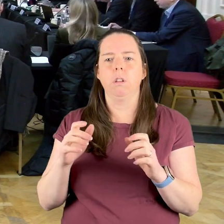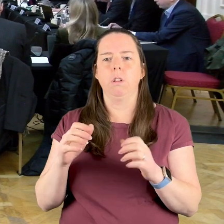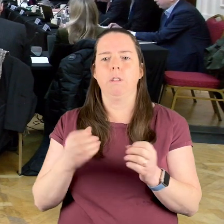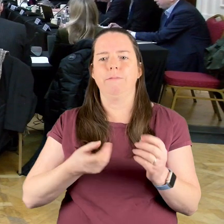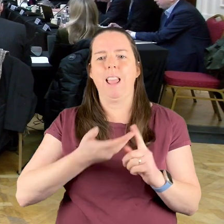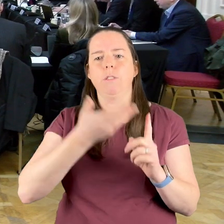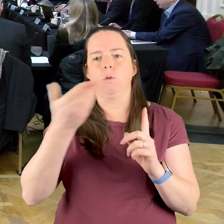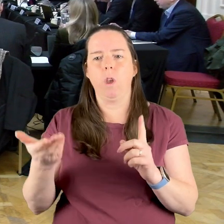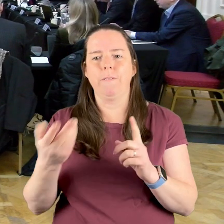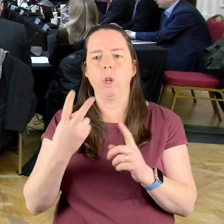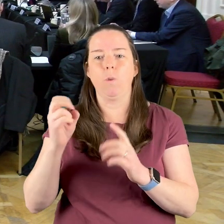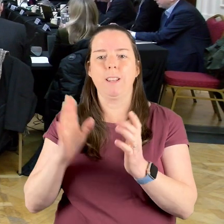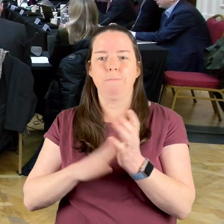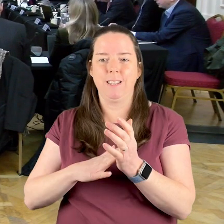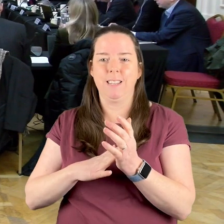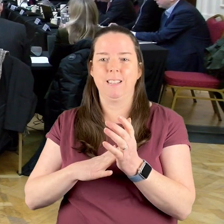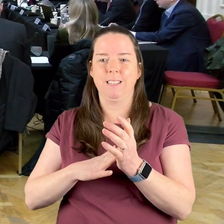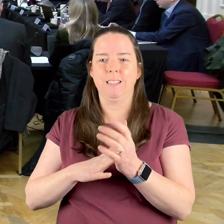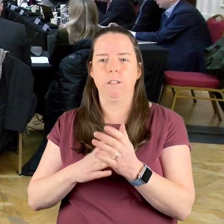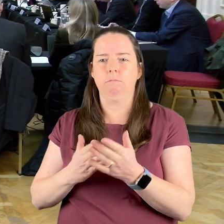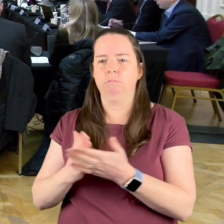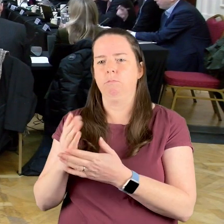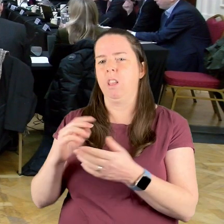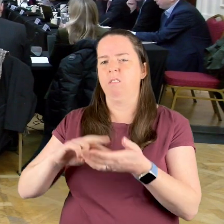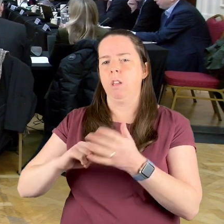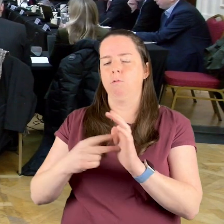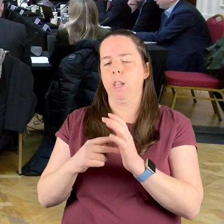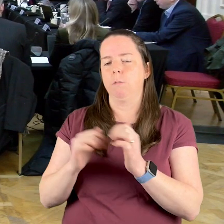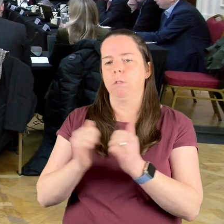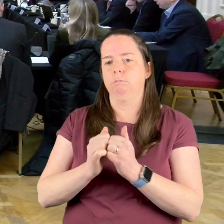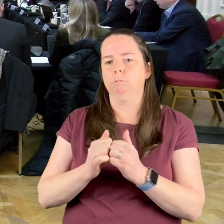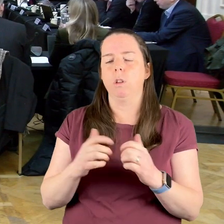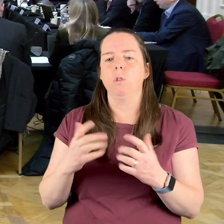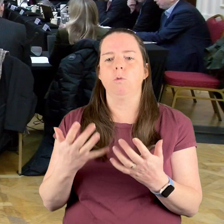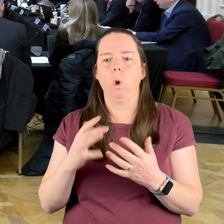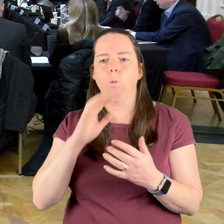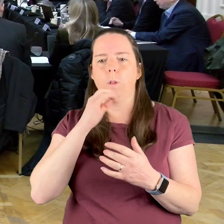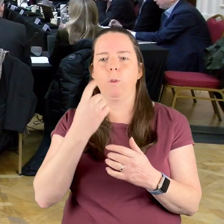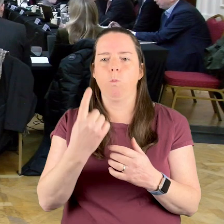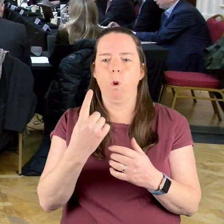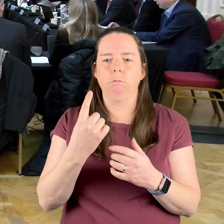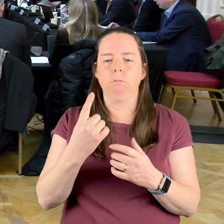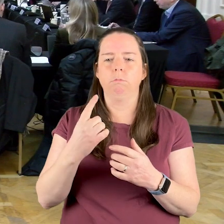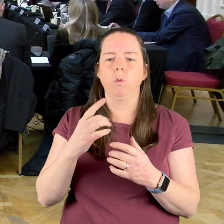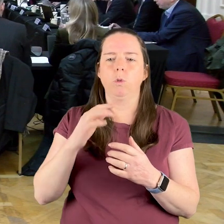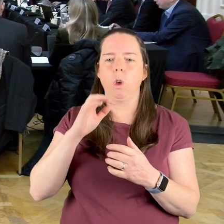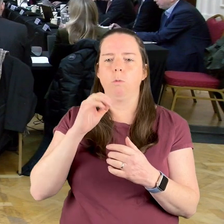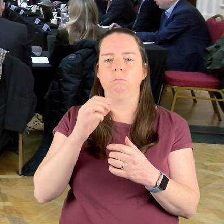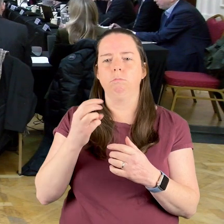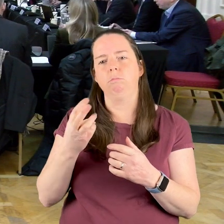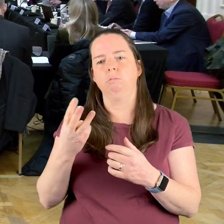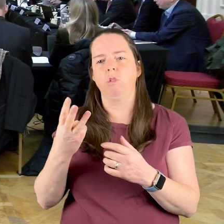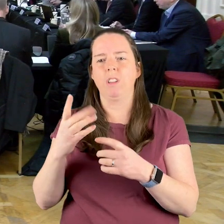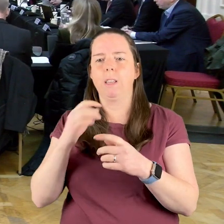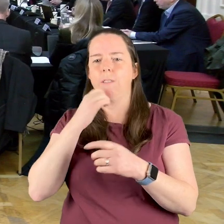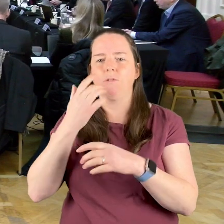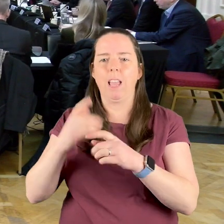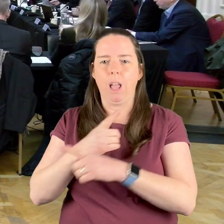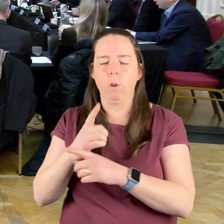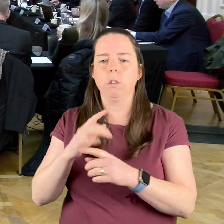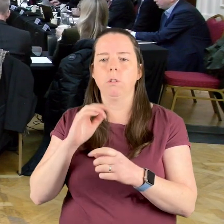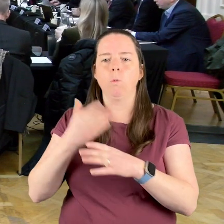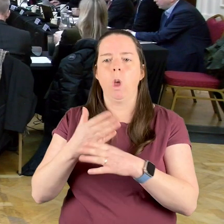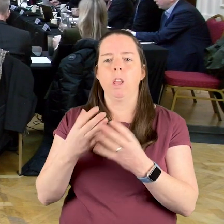20-minute period under the terms of that arrangement would be one, so three per hour. We're working to